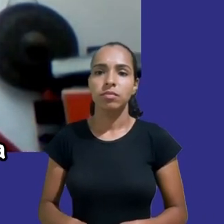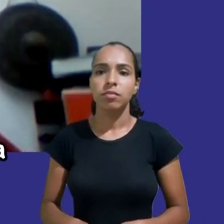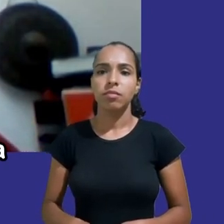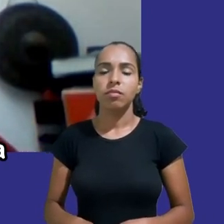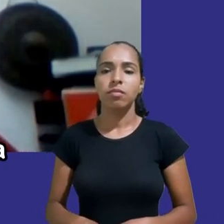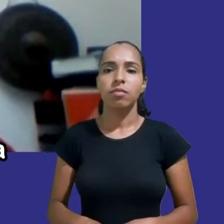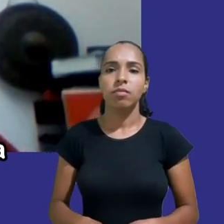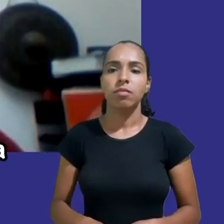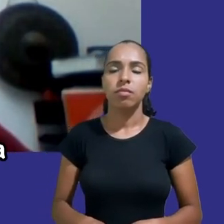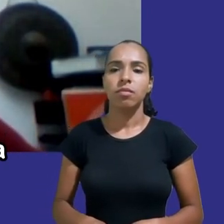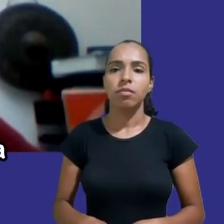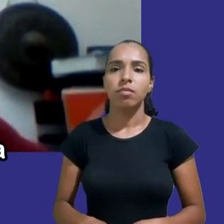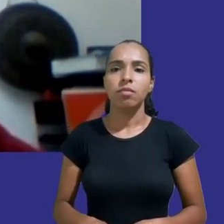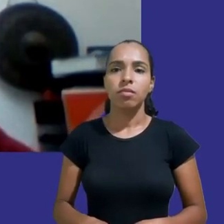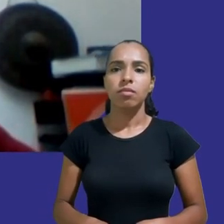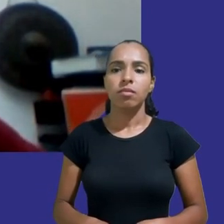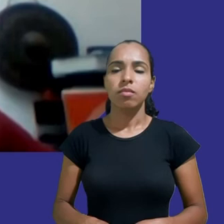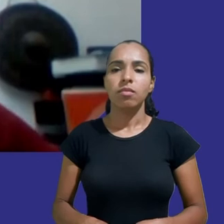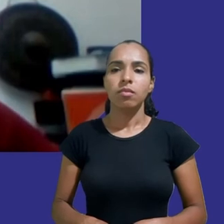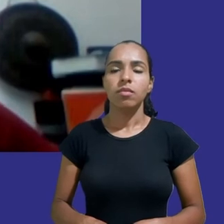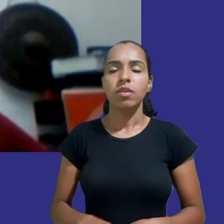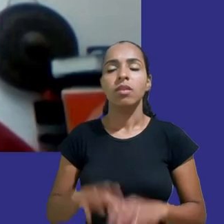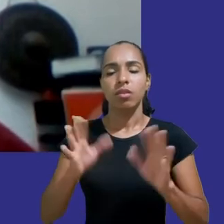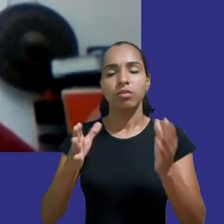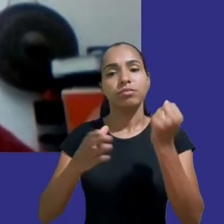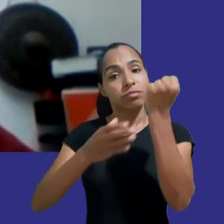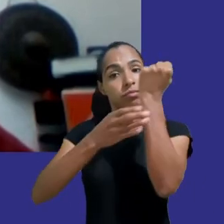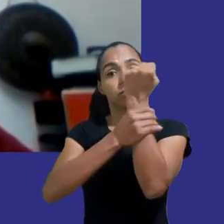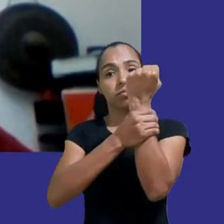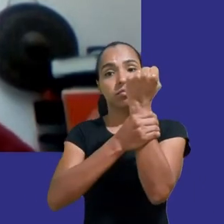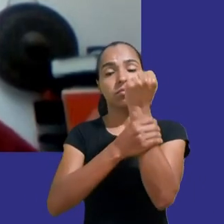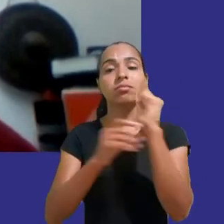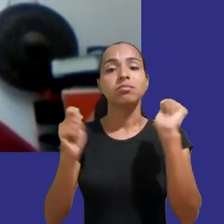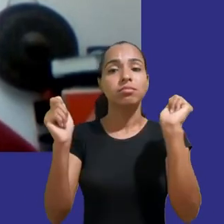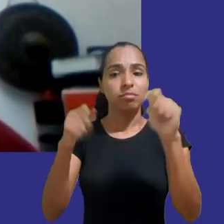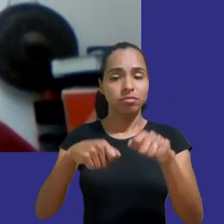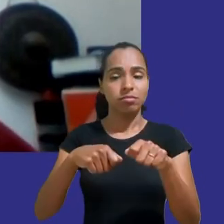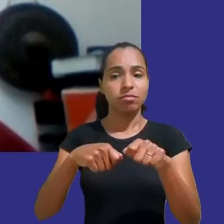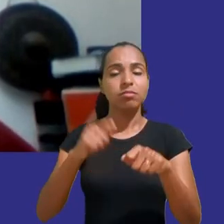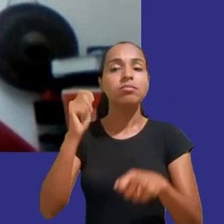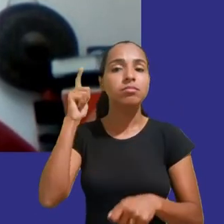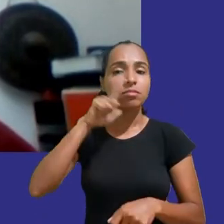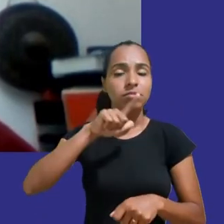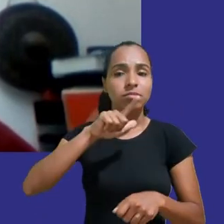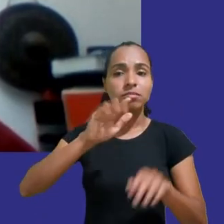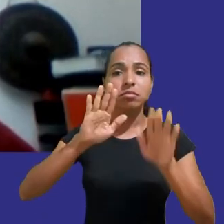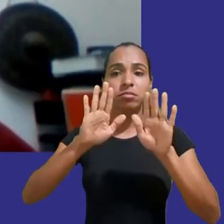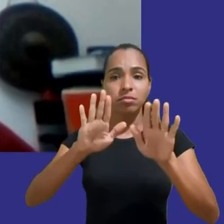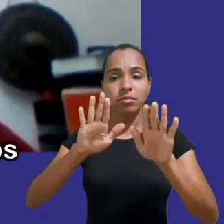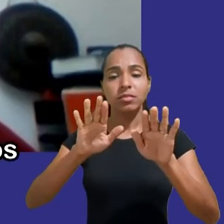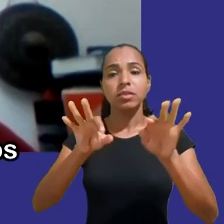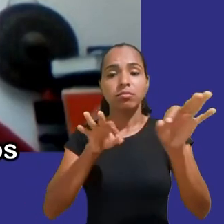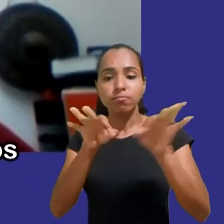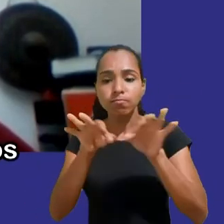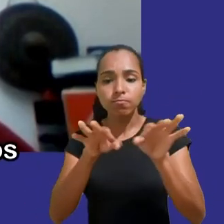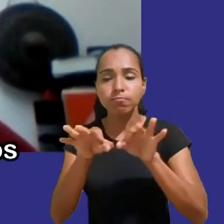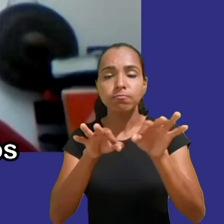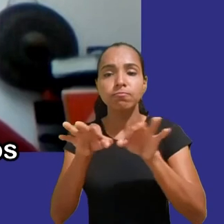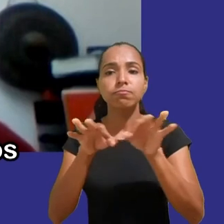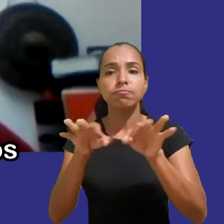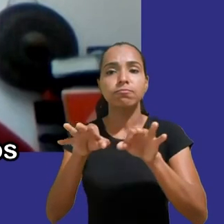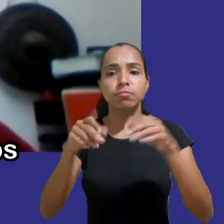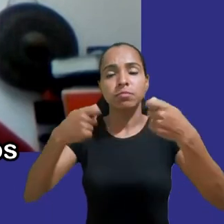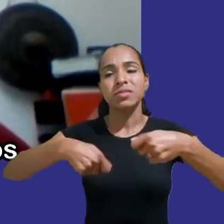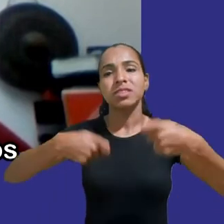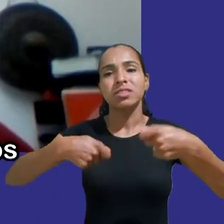safer piece of infrastructure but we also need to get to a place where we are no longer tracking and